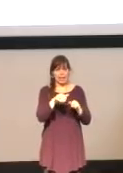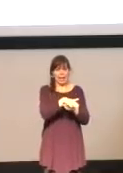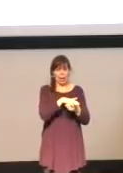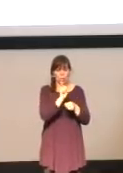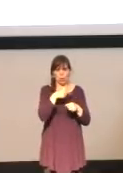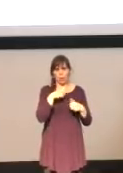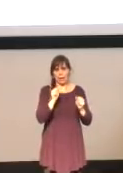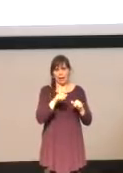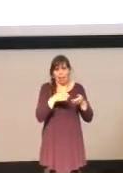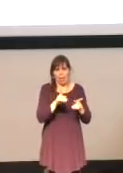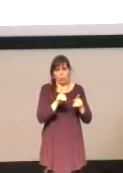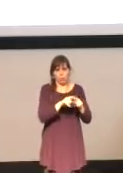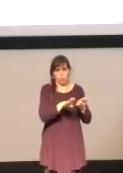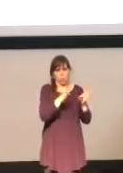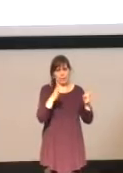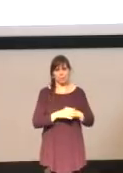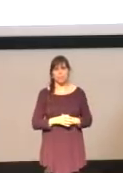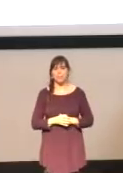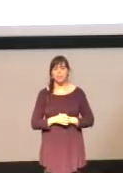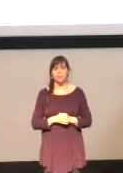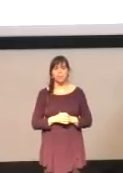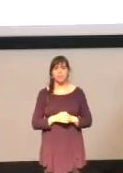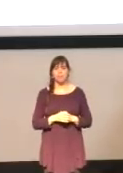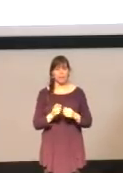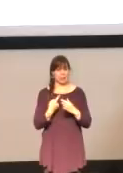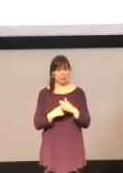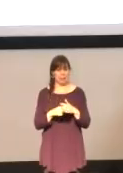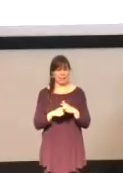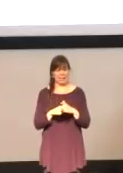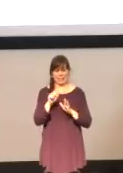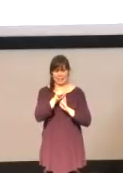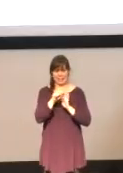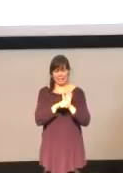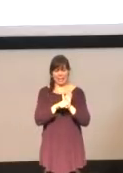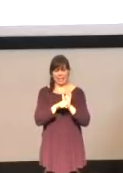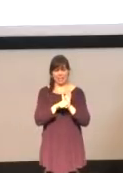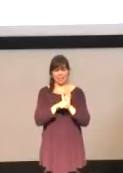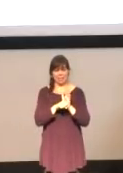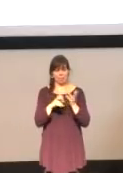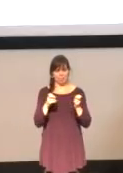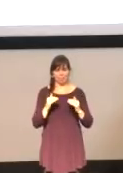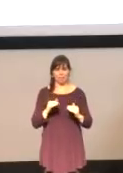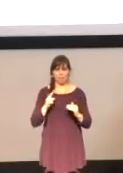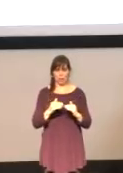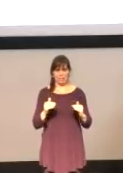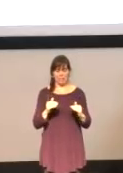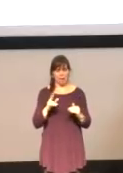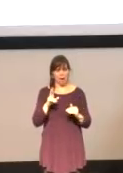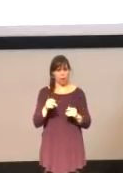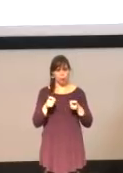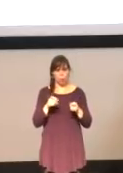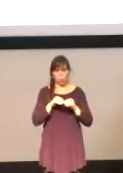our research activities. In the beginning, when the state was under uncontrolled growth and persistent